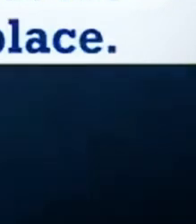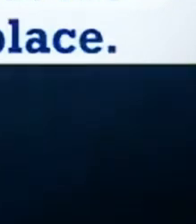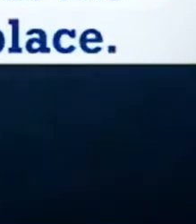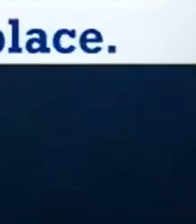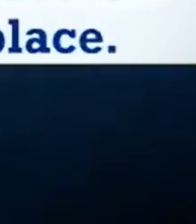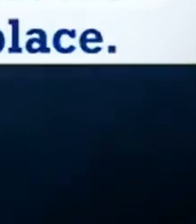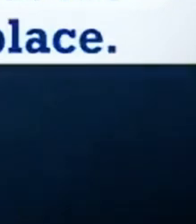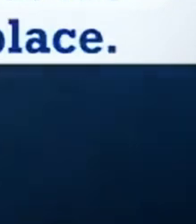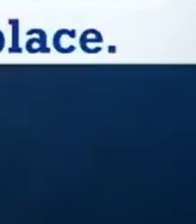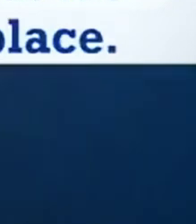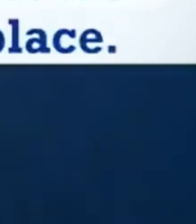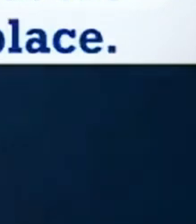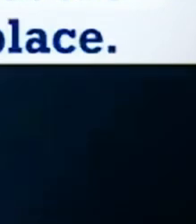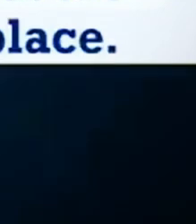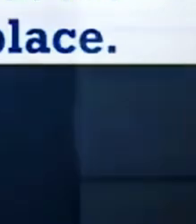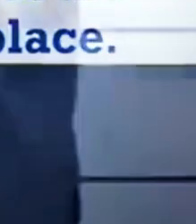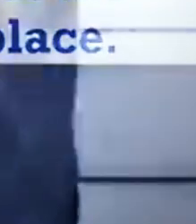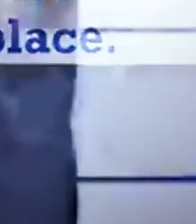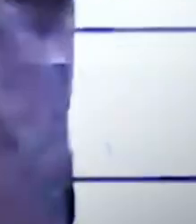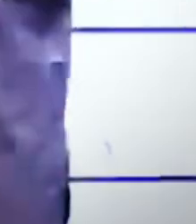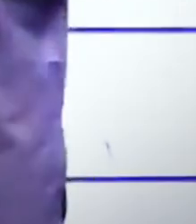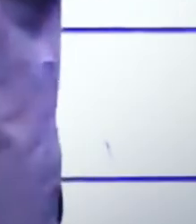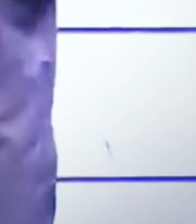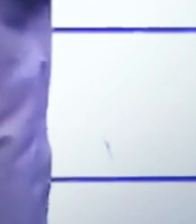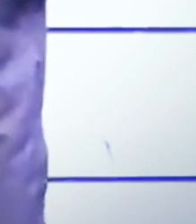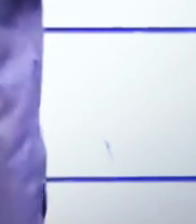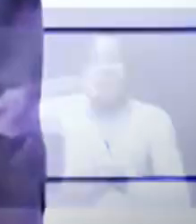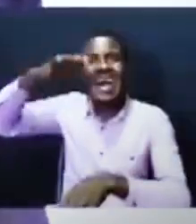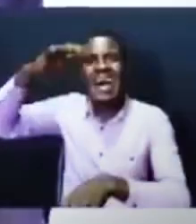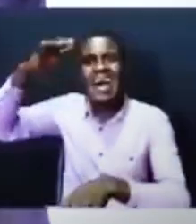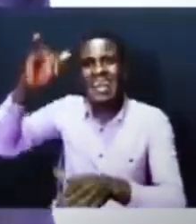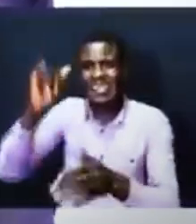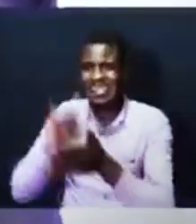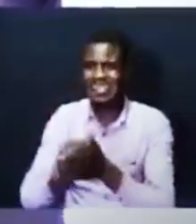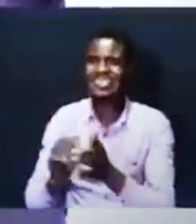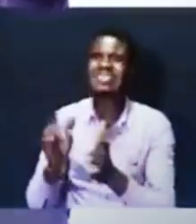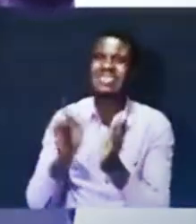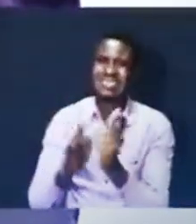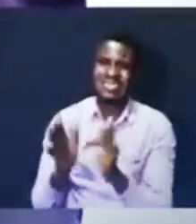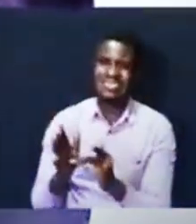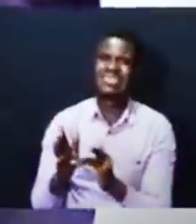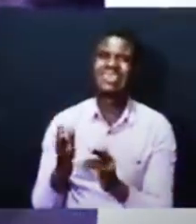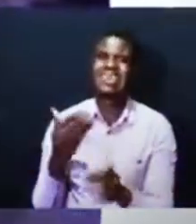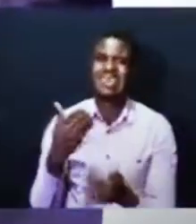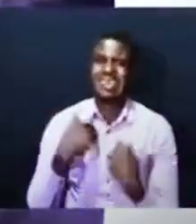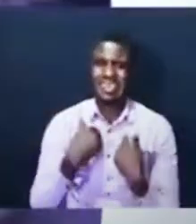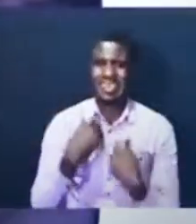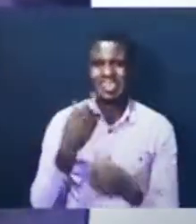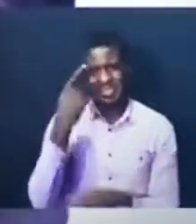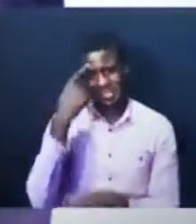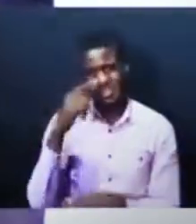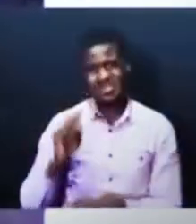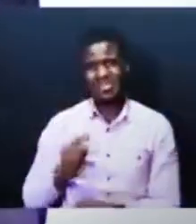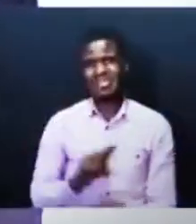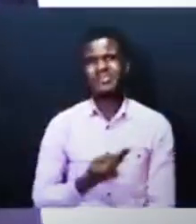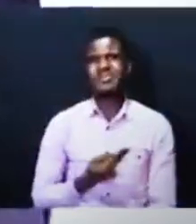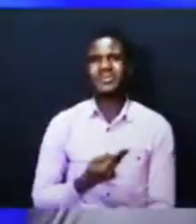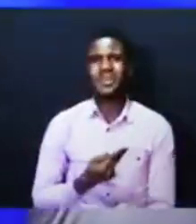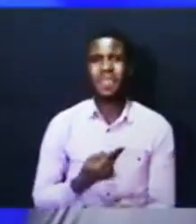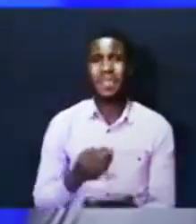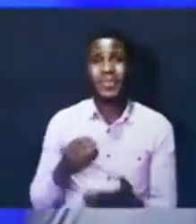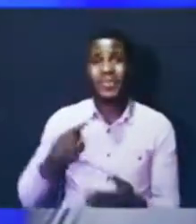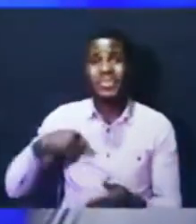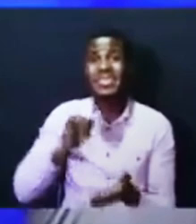compared with the glory that he has set before us. Those of us who suffer with him, we shall